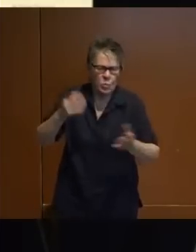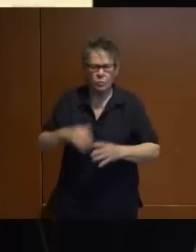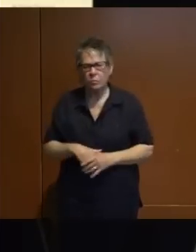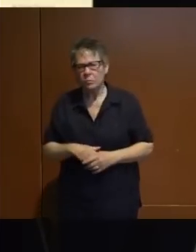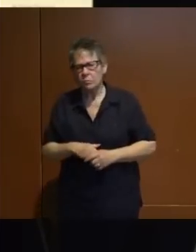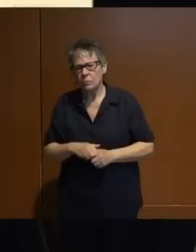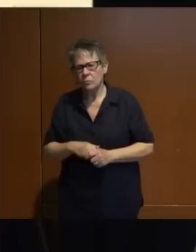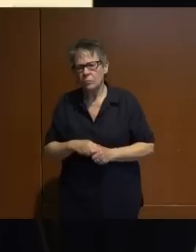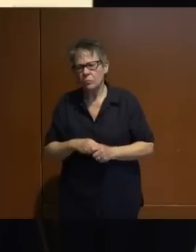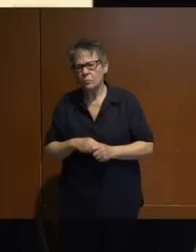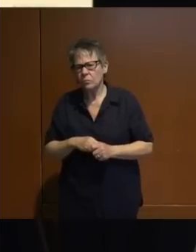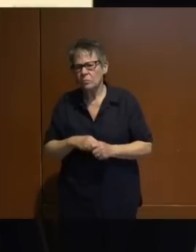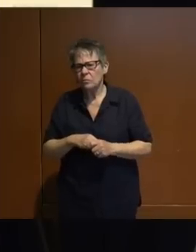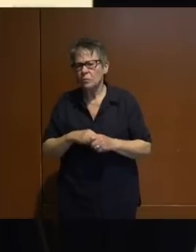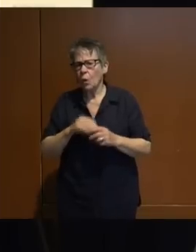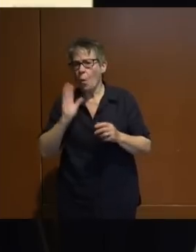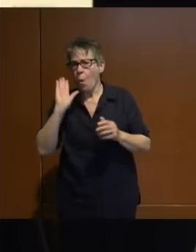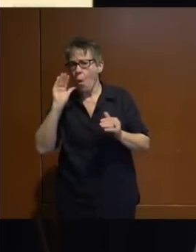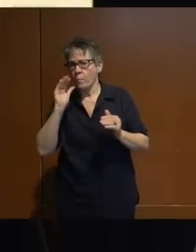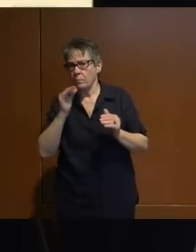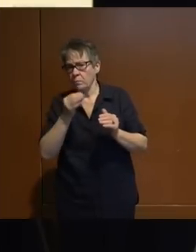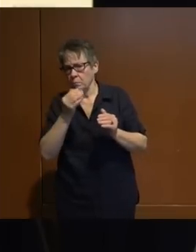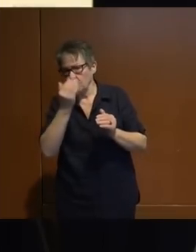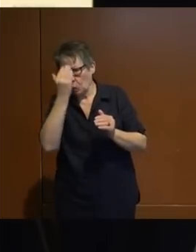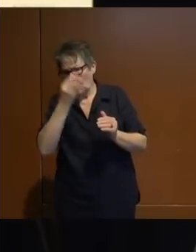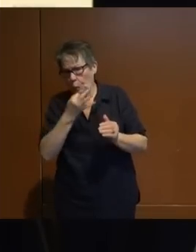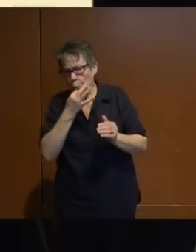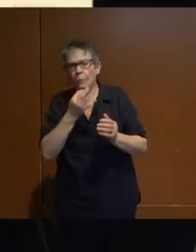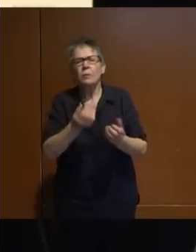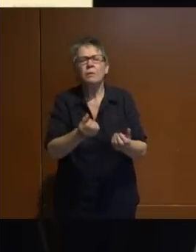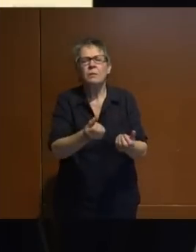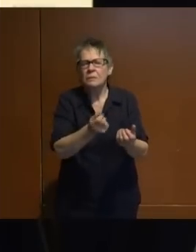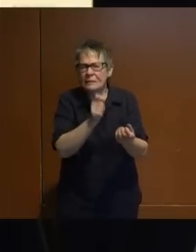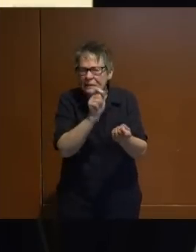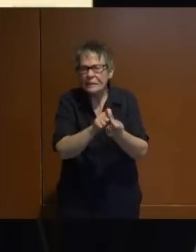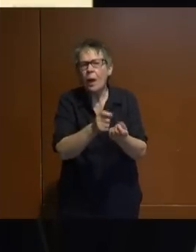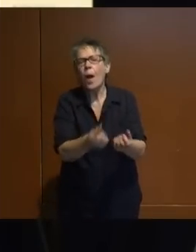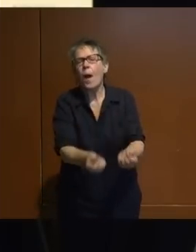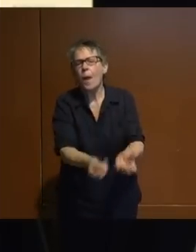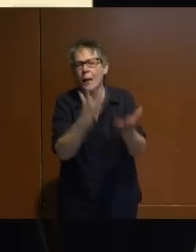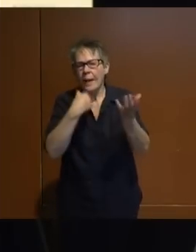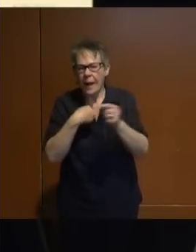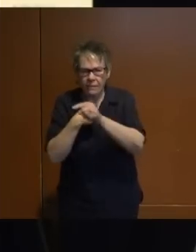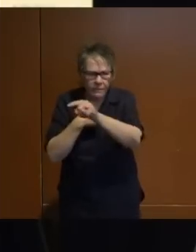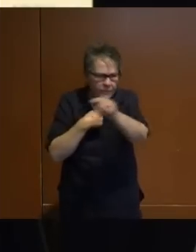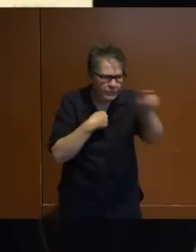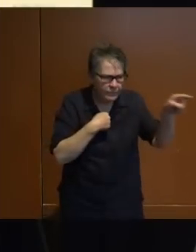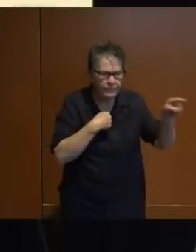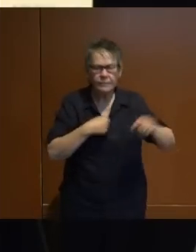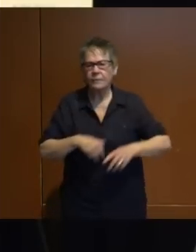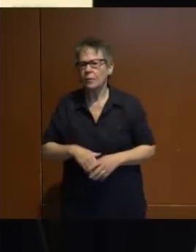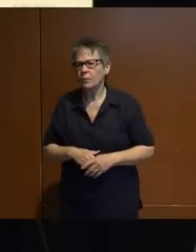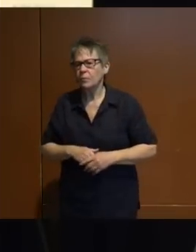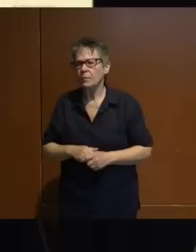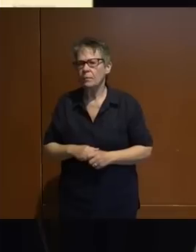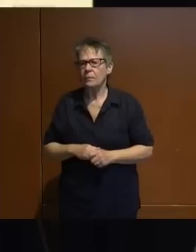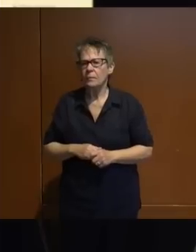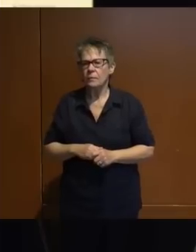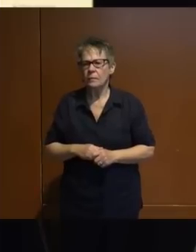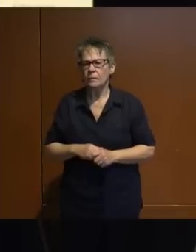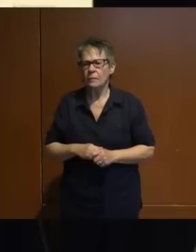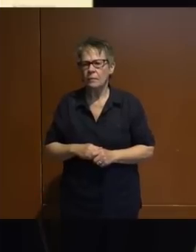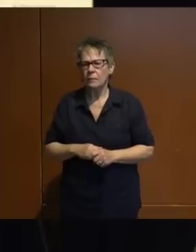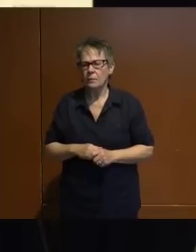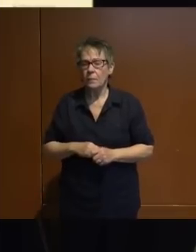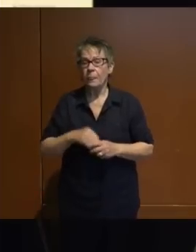And we're moving towards the ambulatory surgery centers. And then the inventory of our anesthesia machines in our hospitals